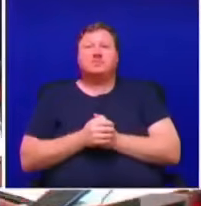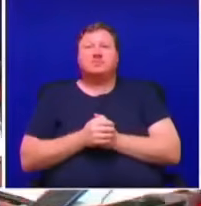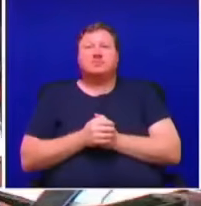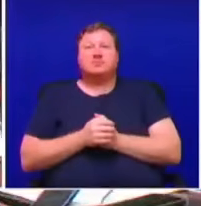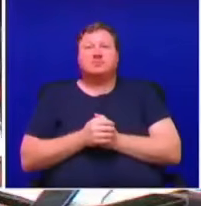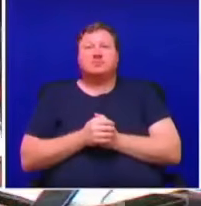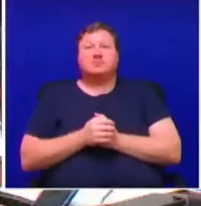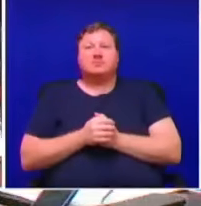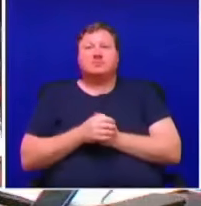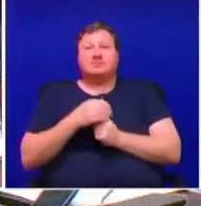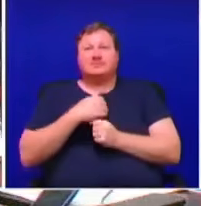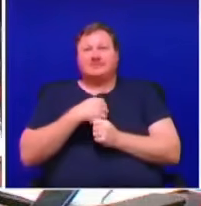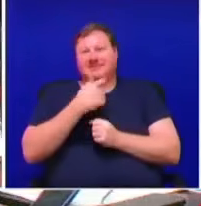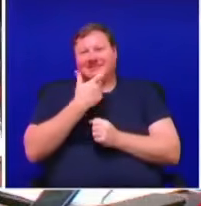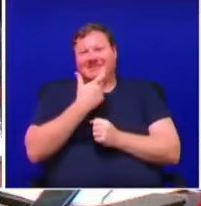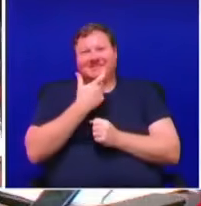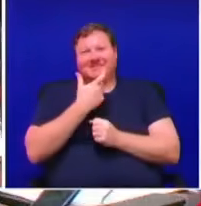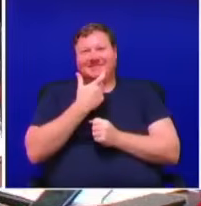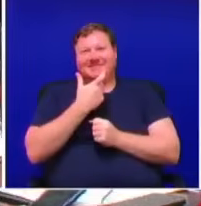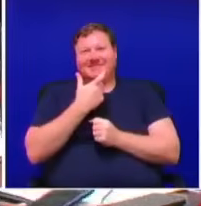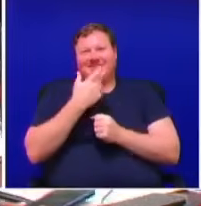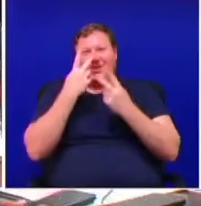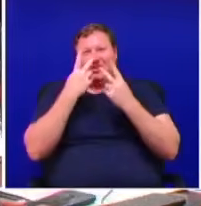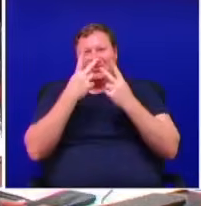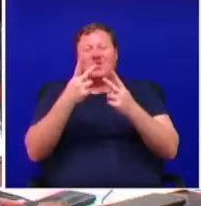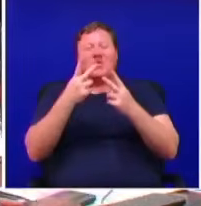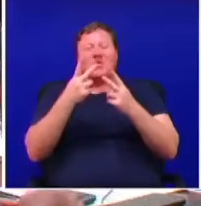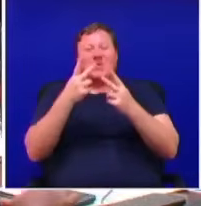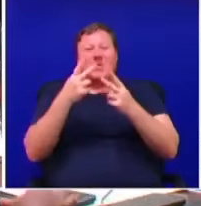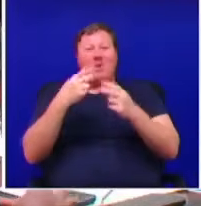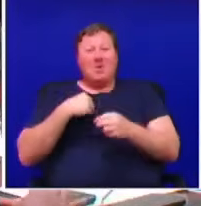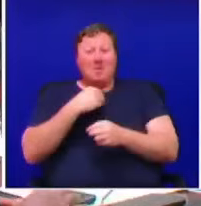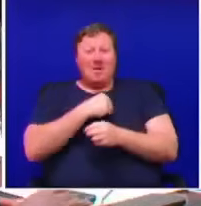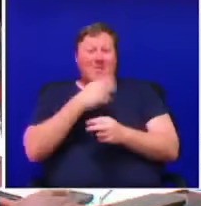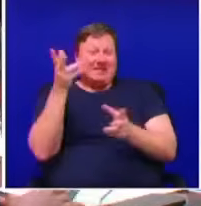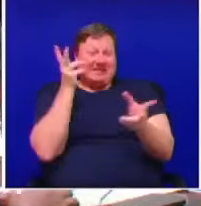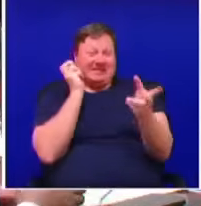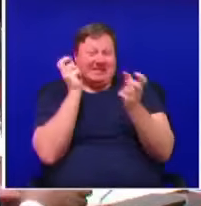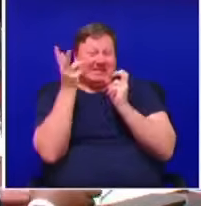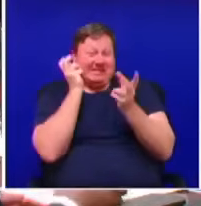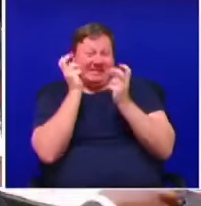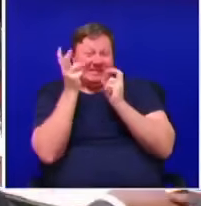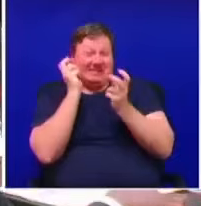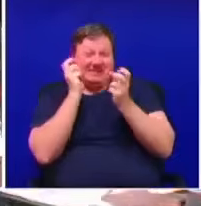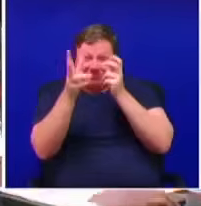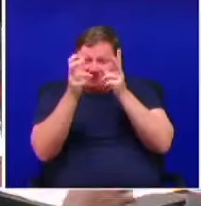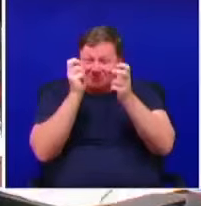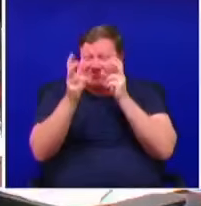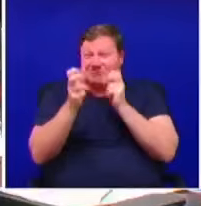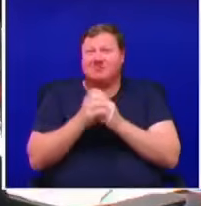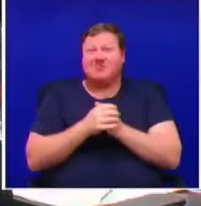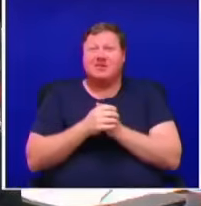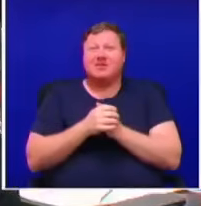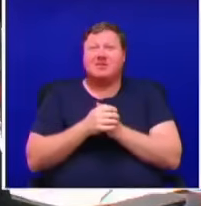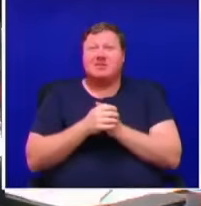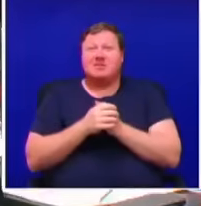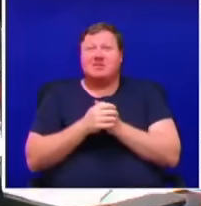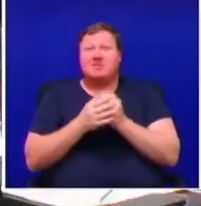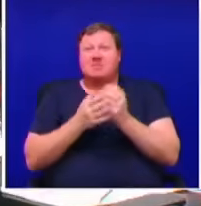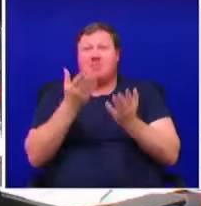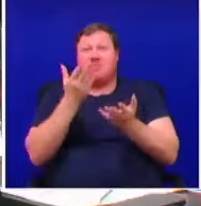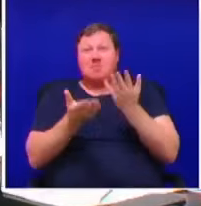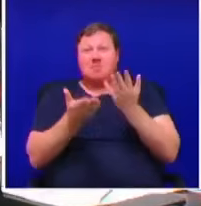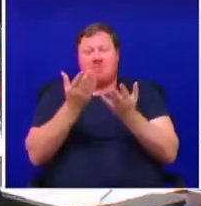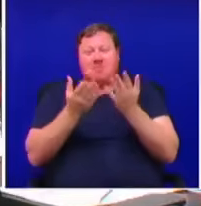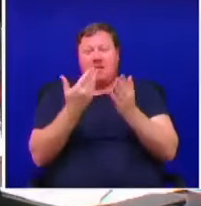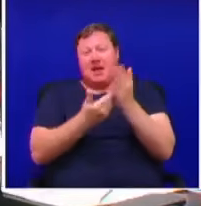I'm smiling. I saw members listening attentively, and I was wondering whether there may be some application